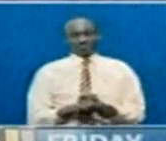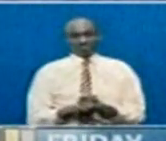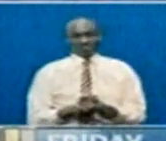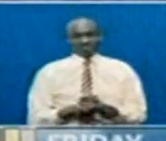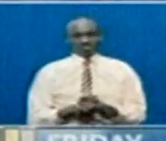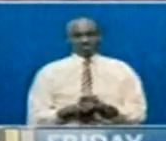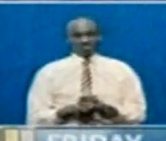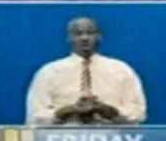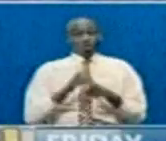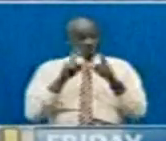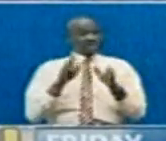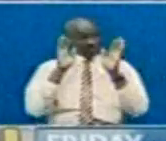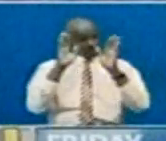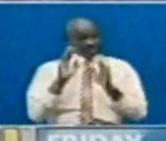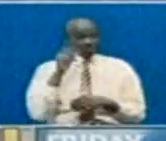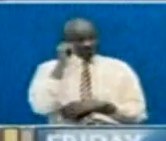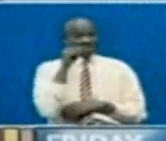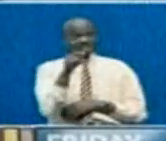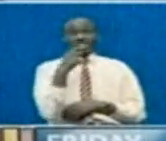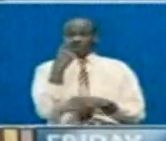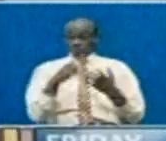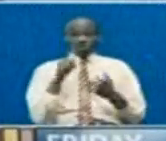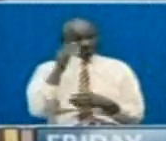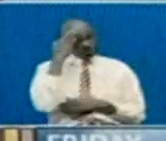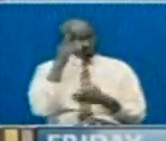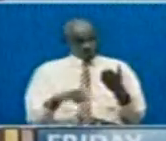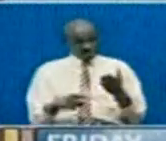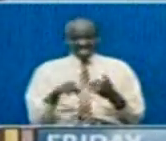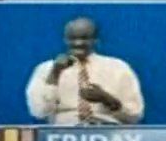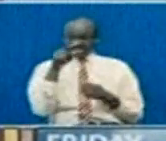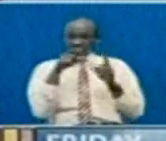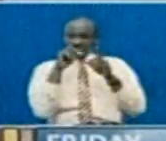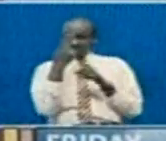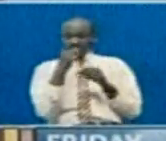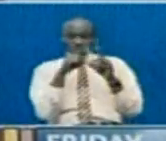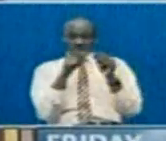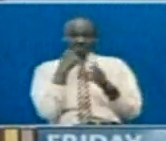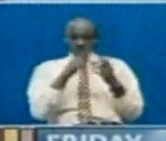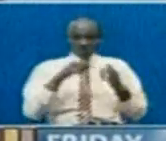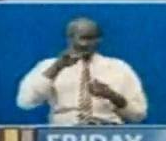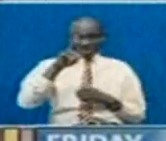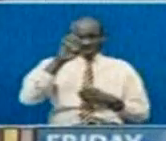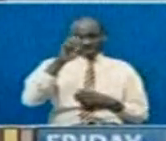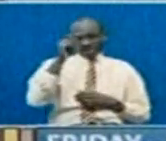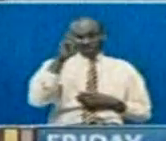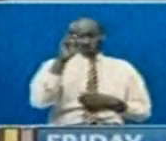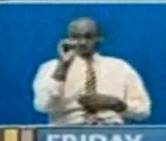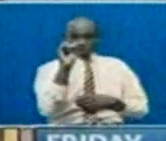What is important for us to understand or to know is the prefix is retro. Retro. So we